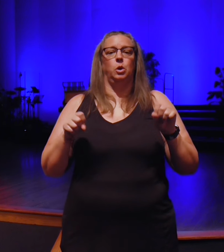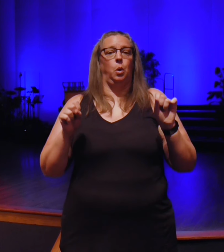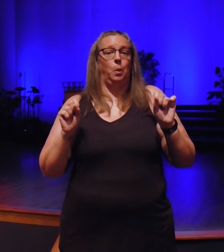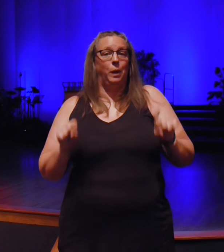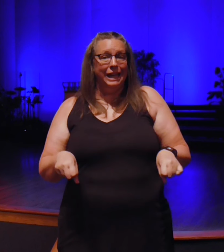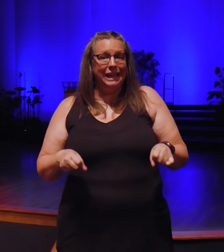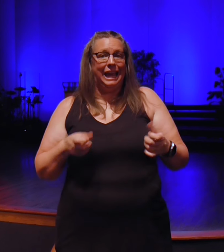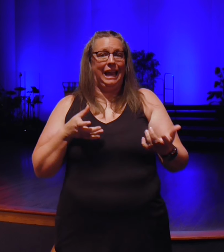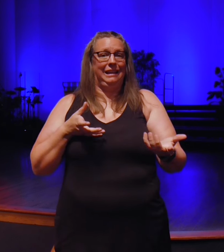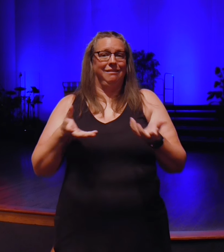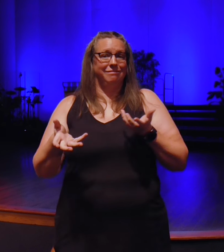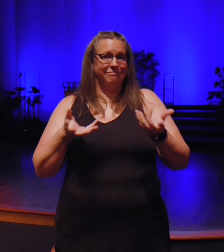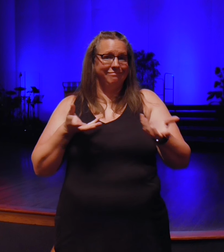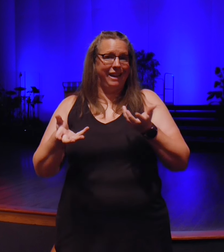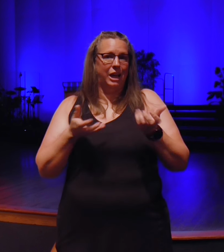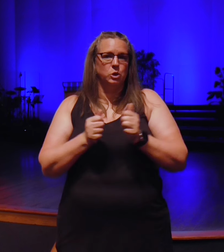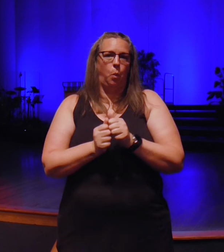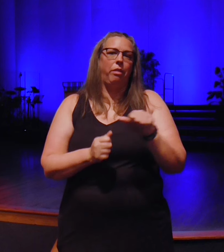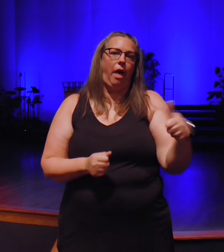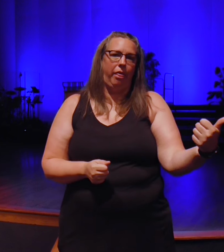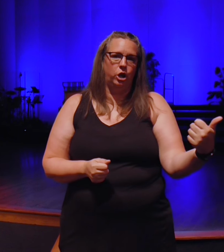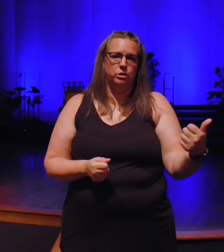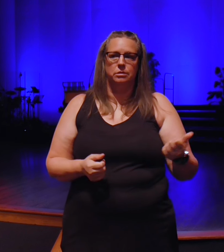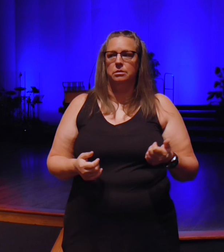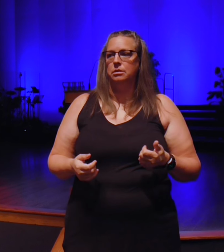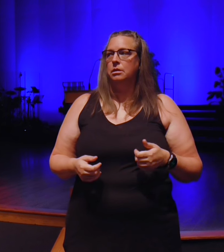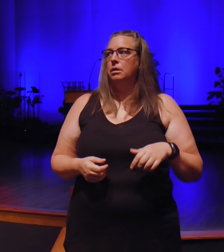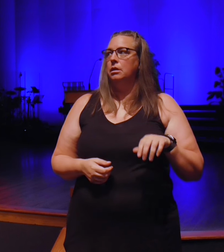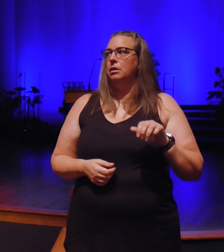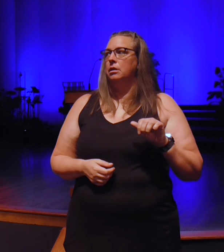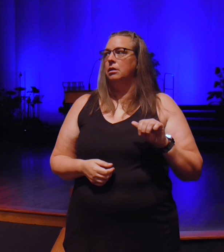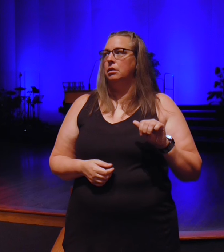heart. It's August 2nd,